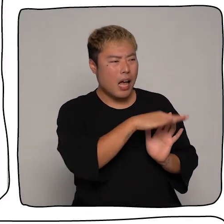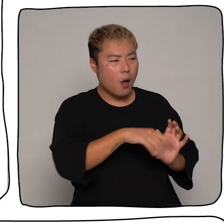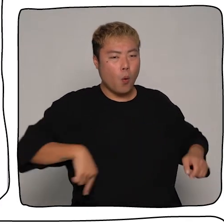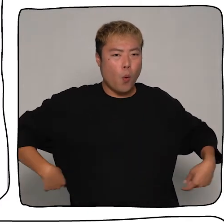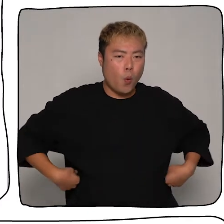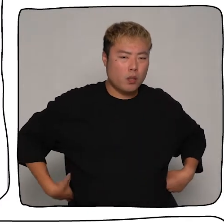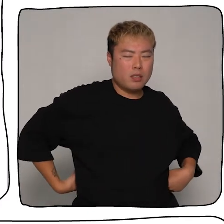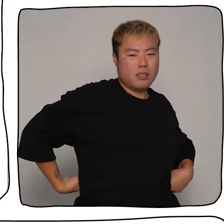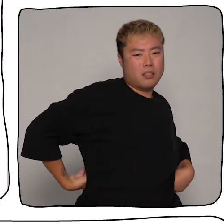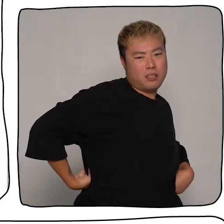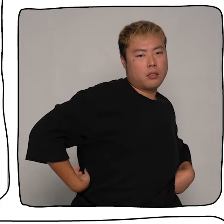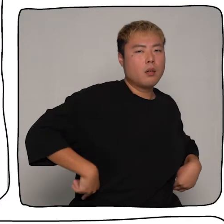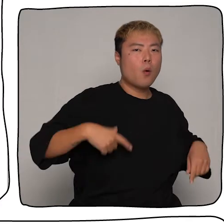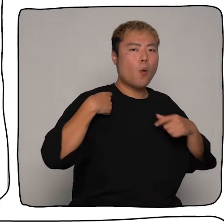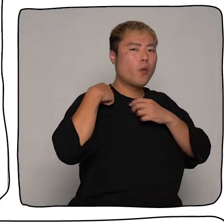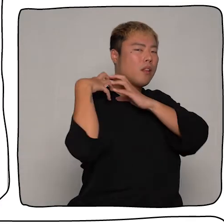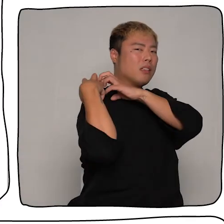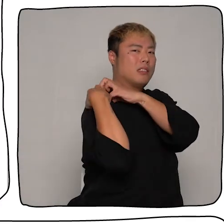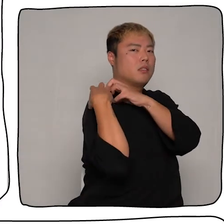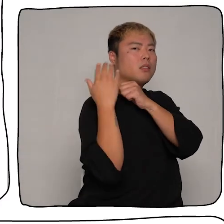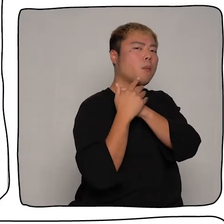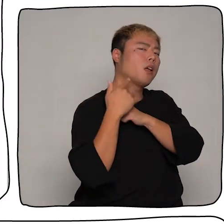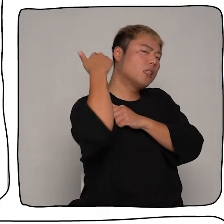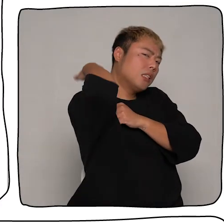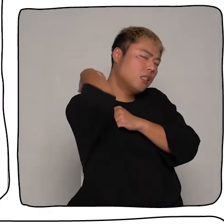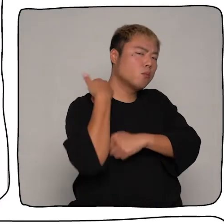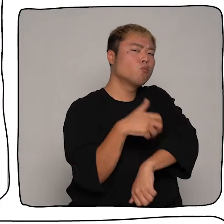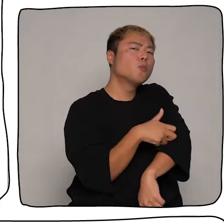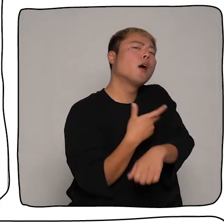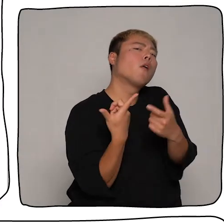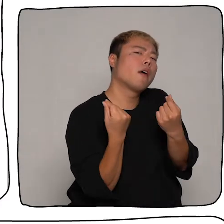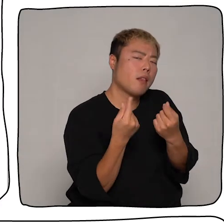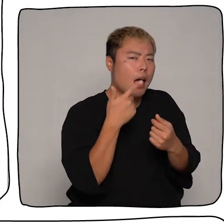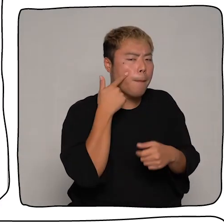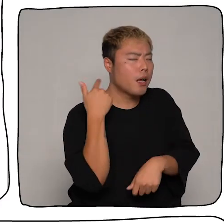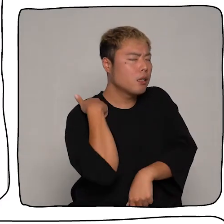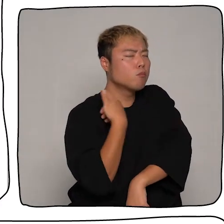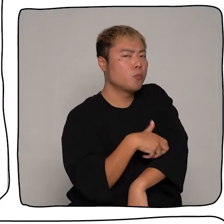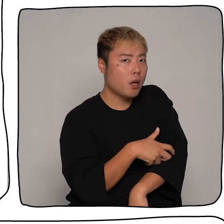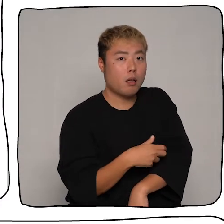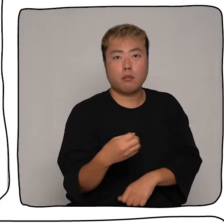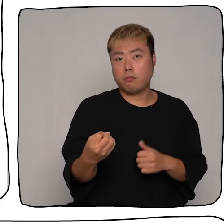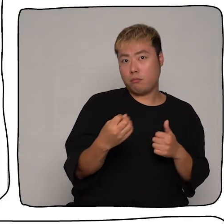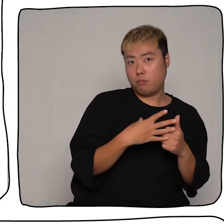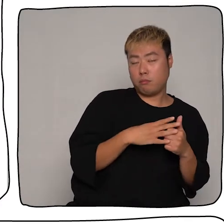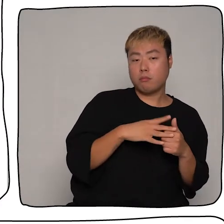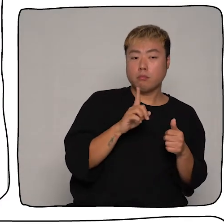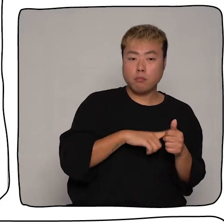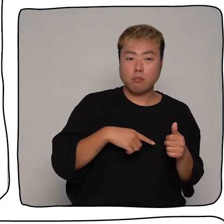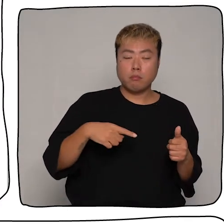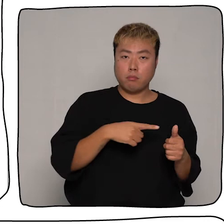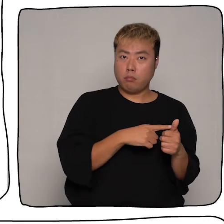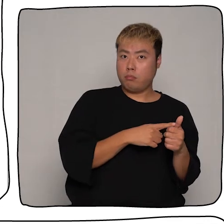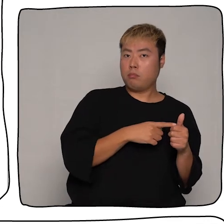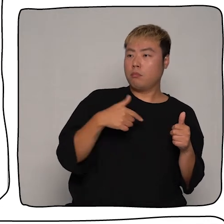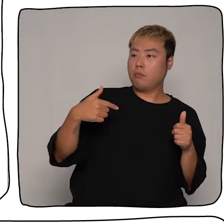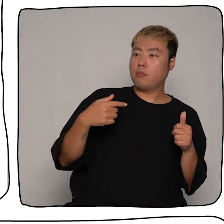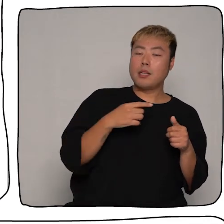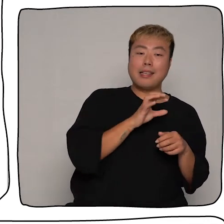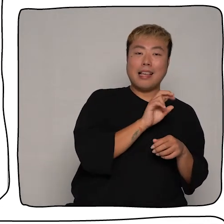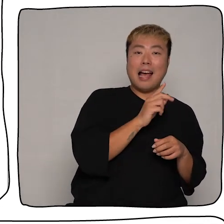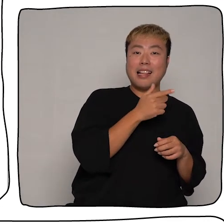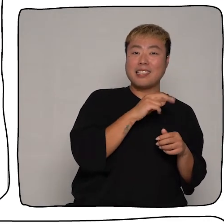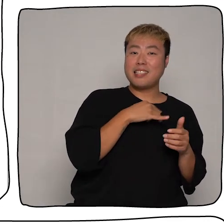uncomfortable because his shirt is wrinkled in the back. So no conscious words let